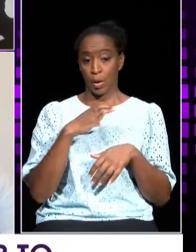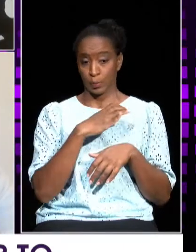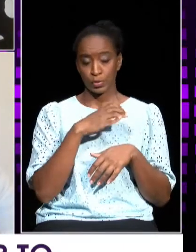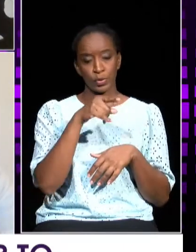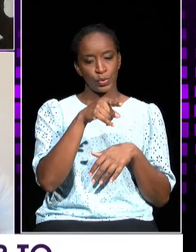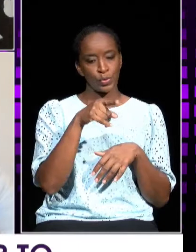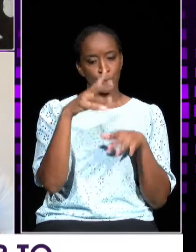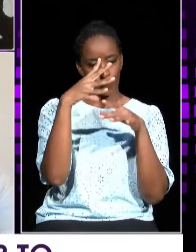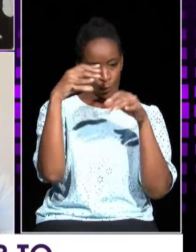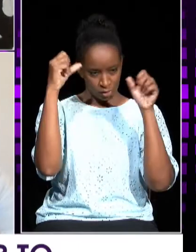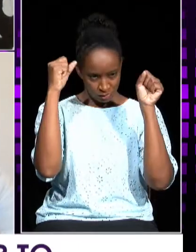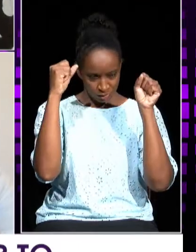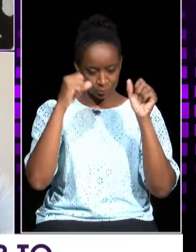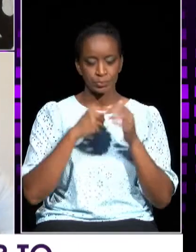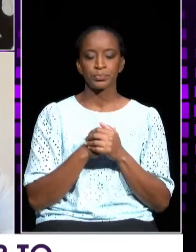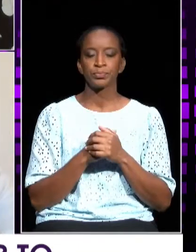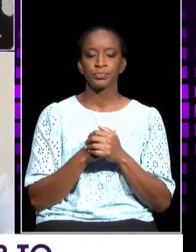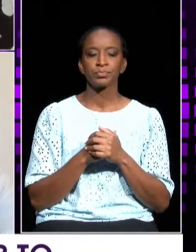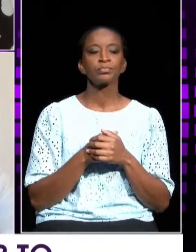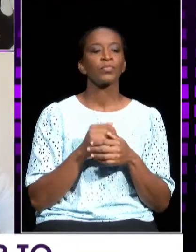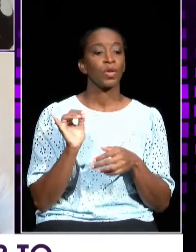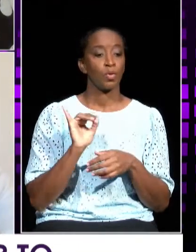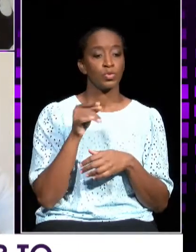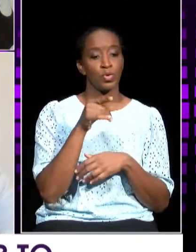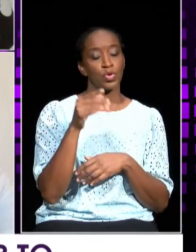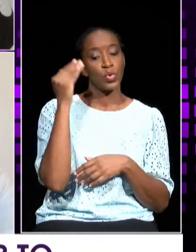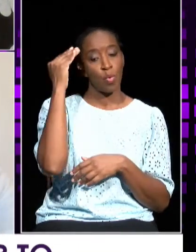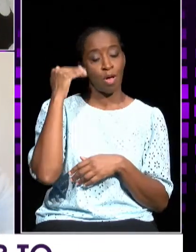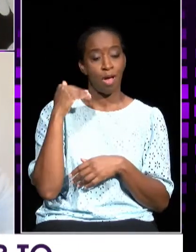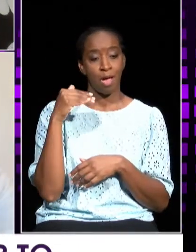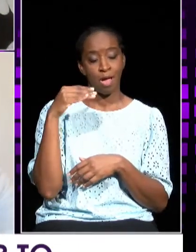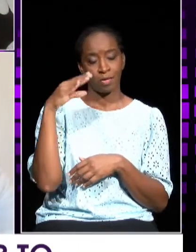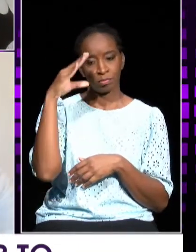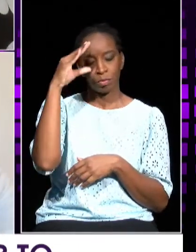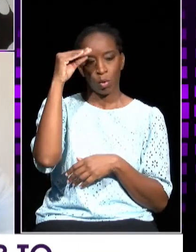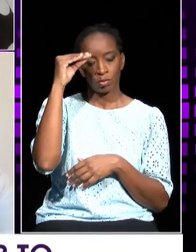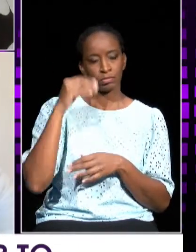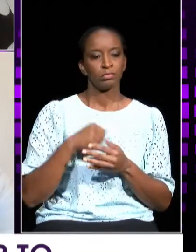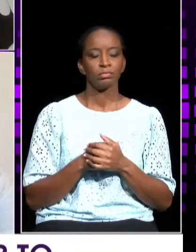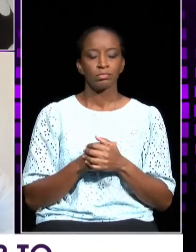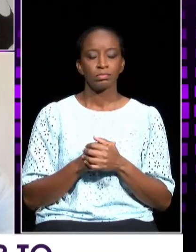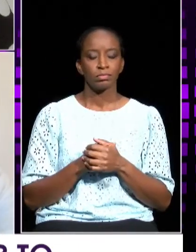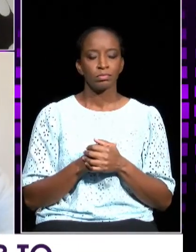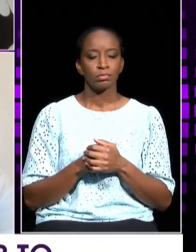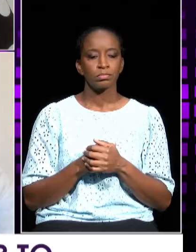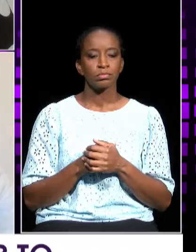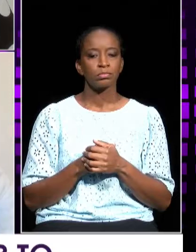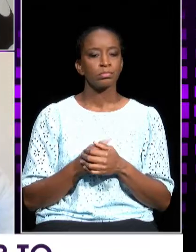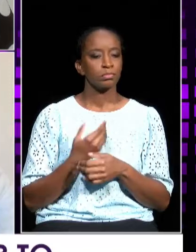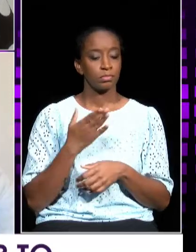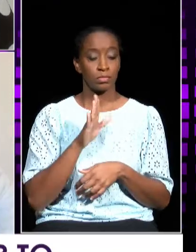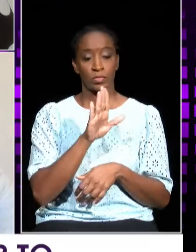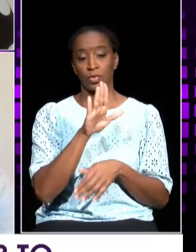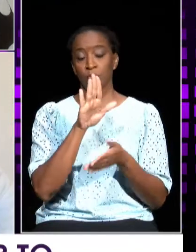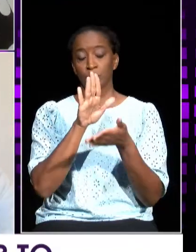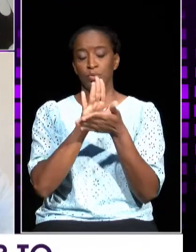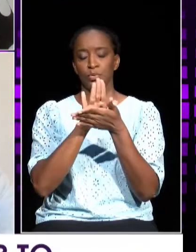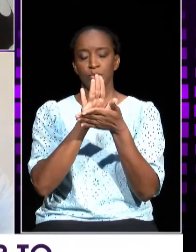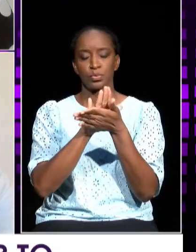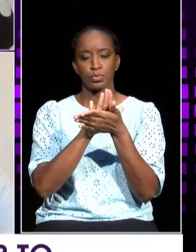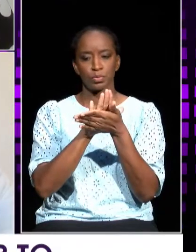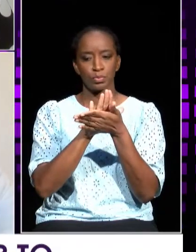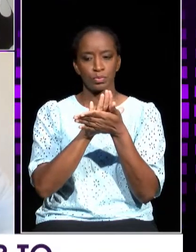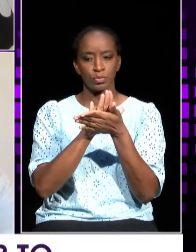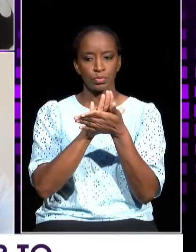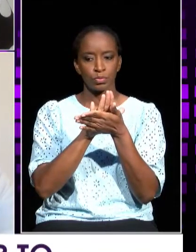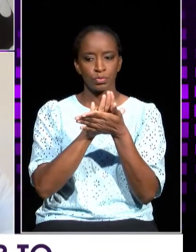personal experience, being at the Allen School, what are some of the projects, programs, interventions that you